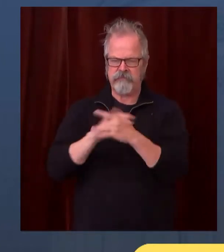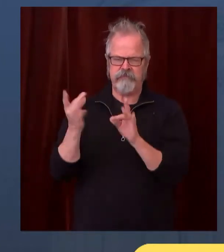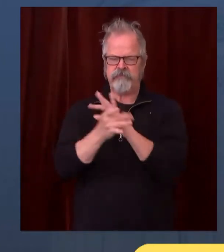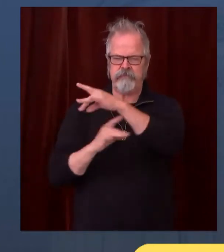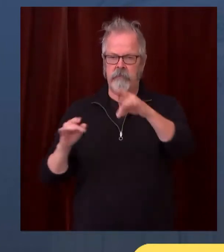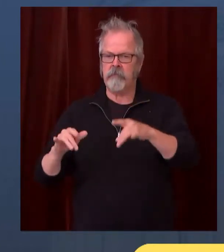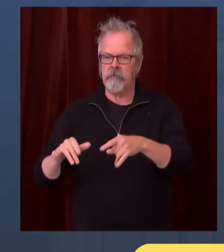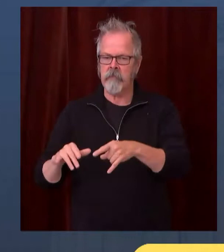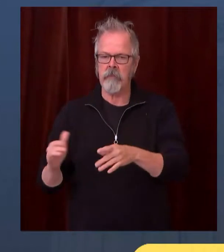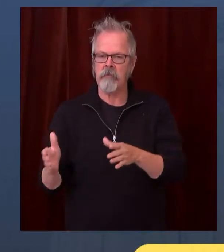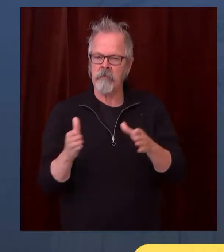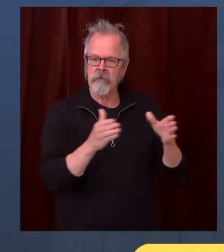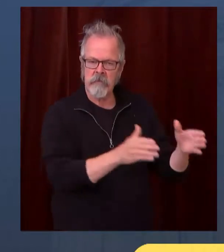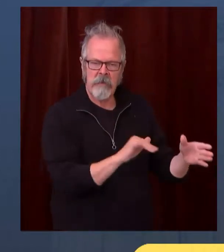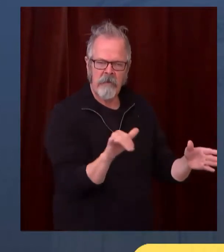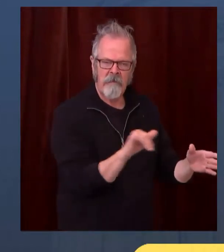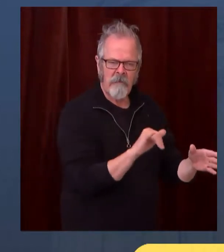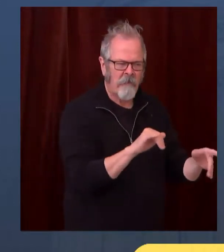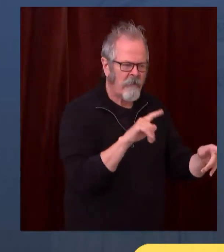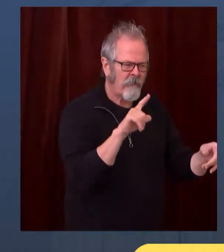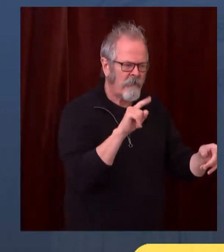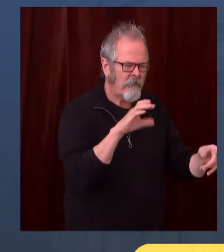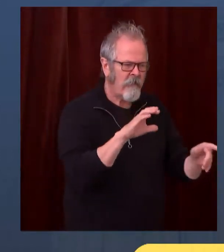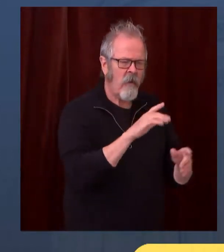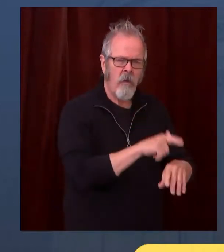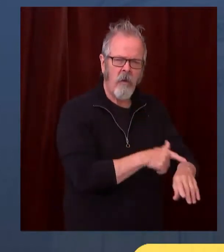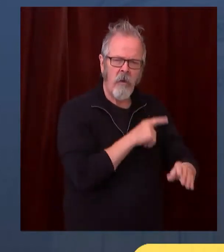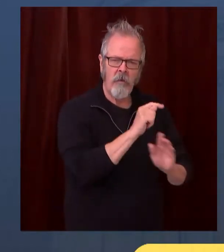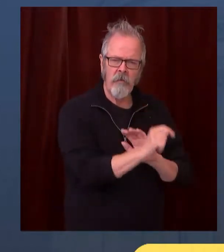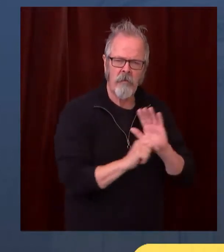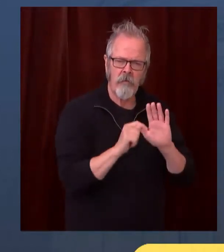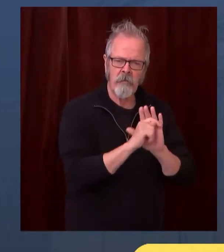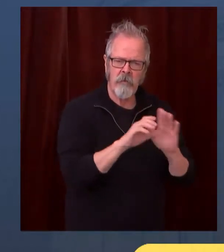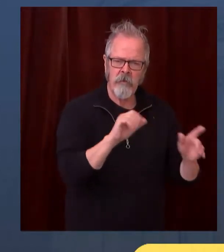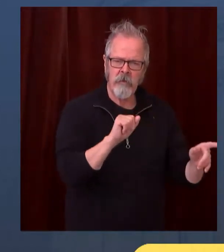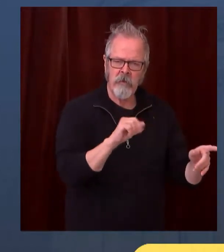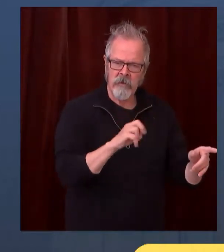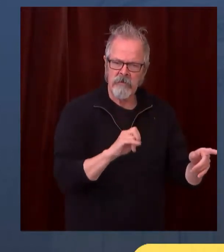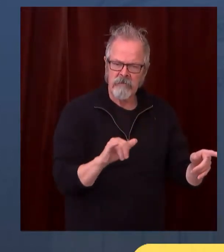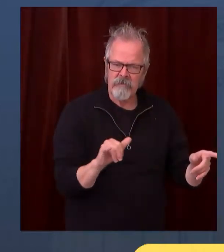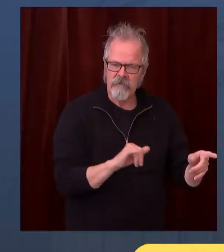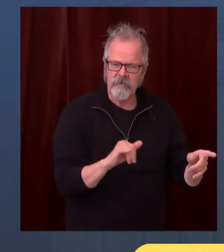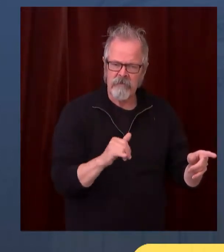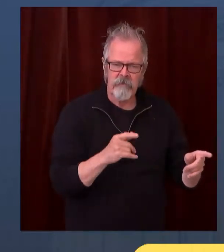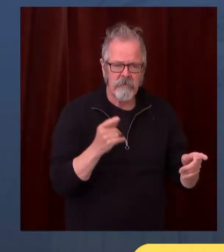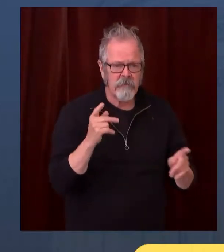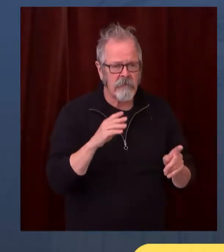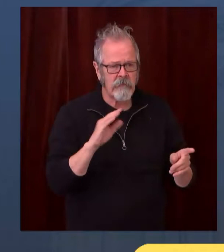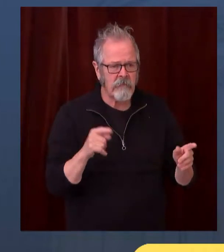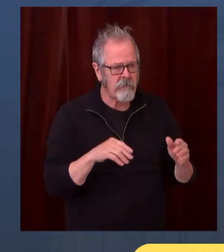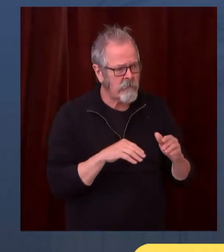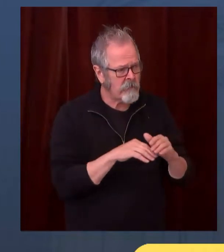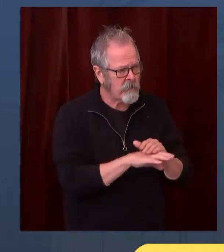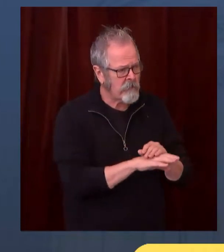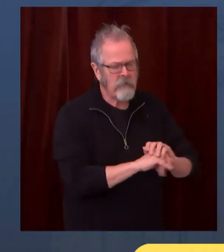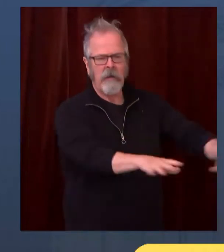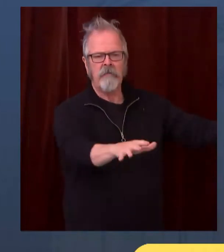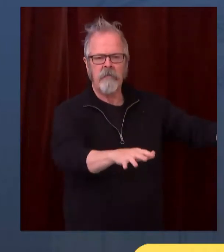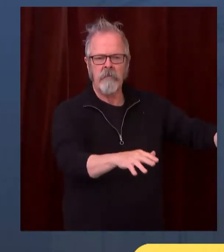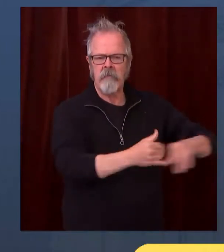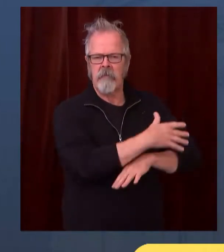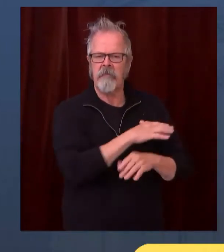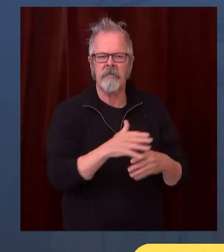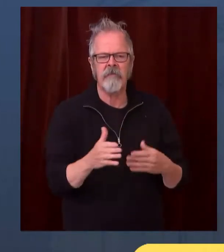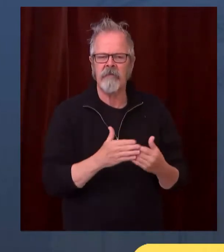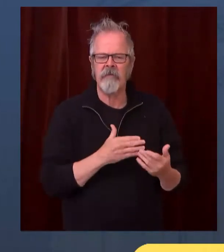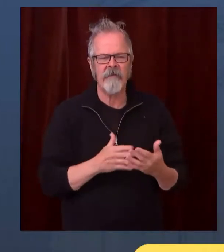by limiting our activity, staying home as much as possible, keeping physical distance from others, and wearing a face cover. If we